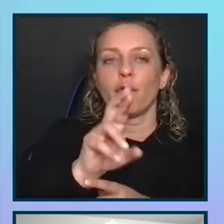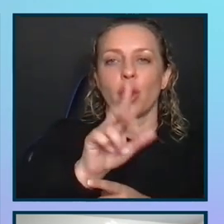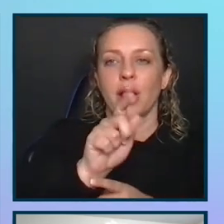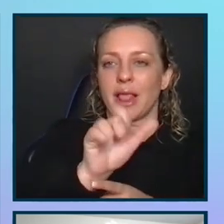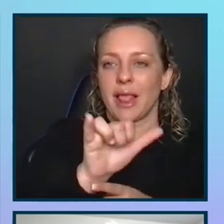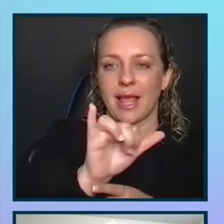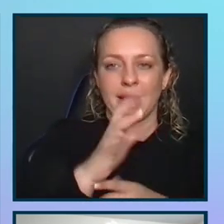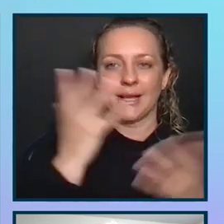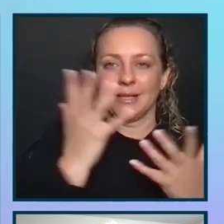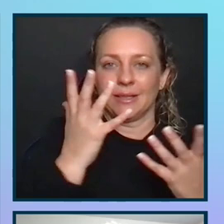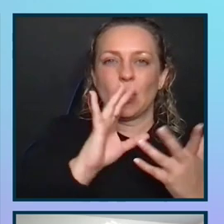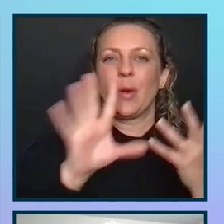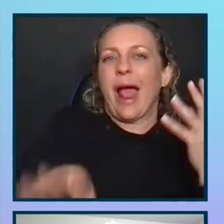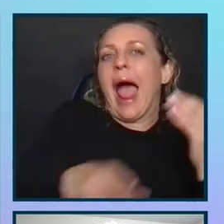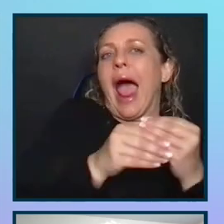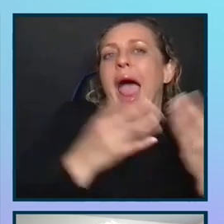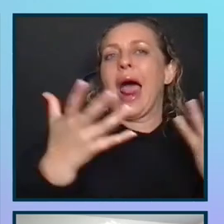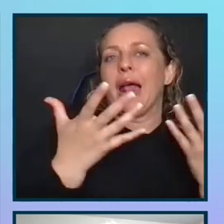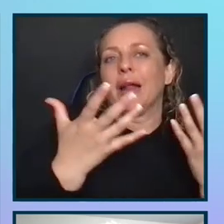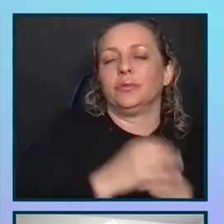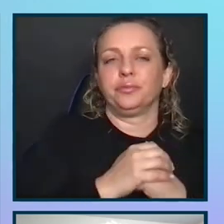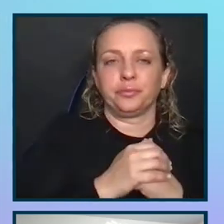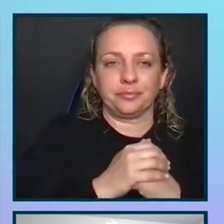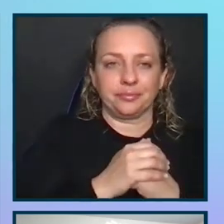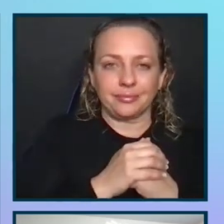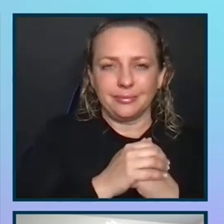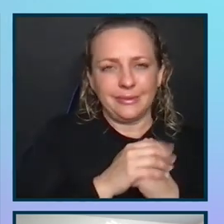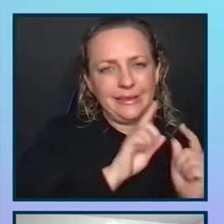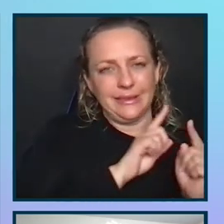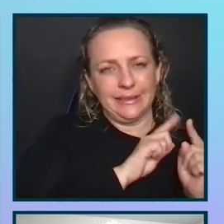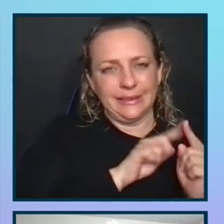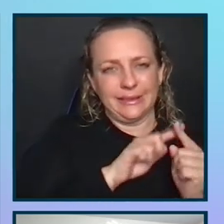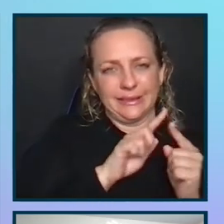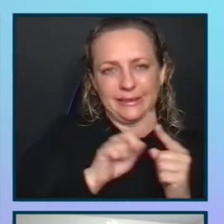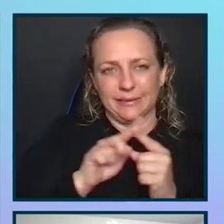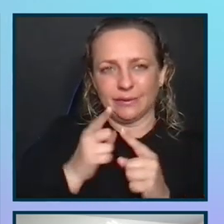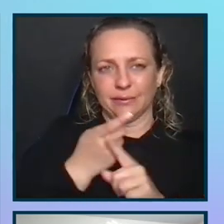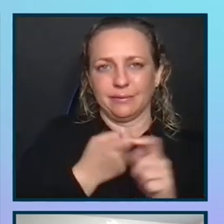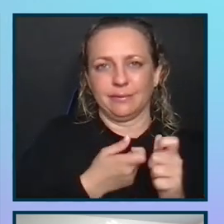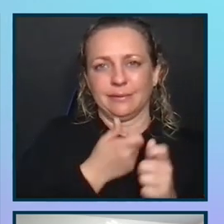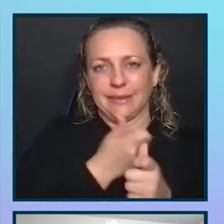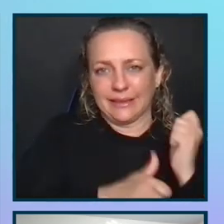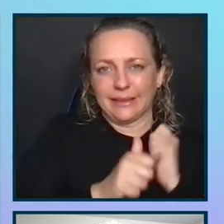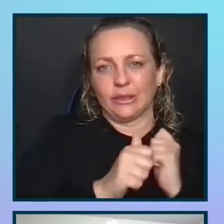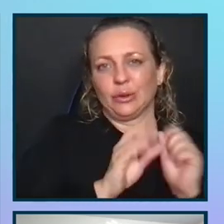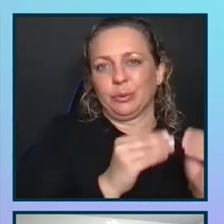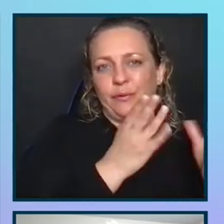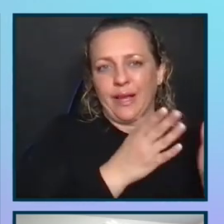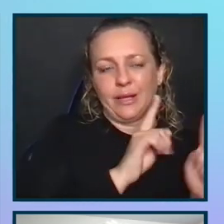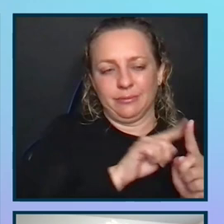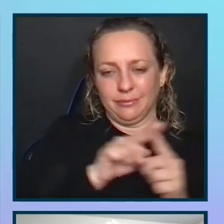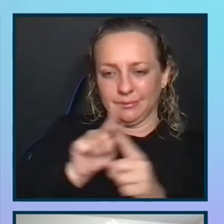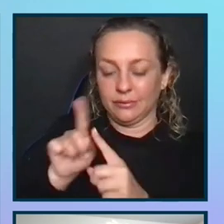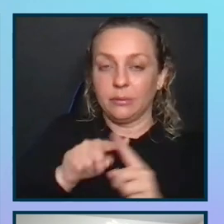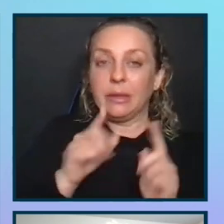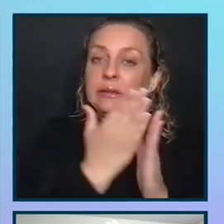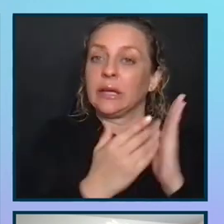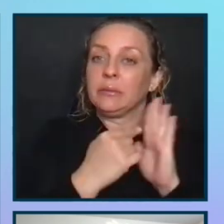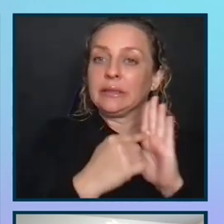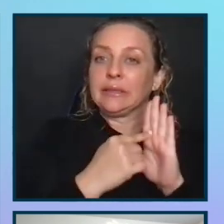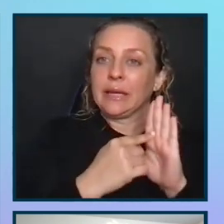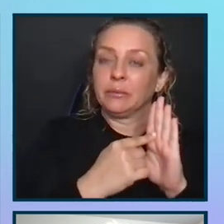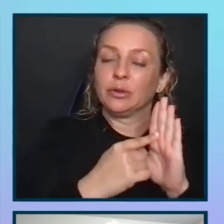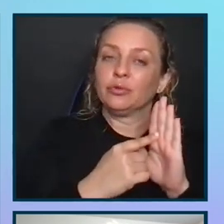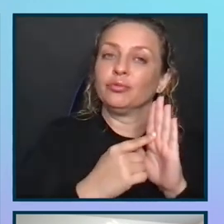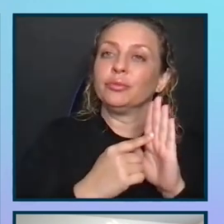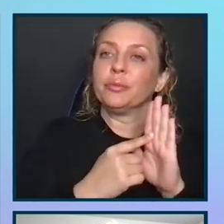claim to add? These differ from overlay provider to overlay provider, but some of the examples is